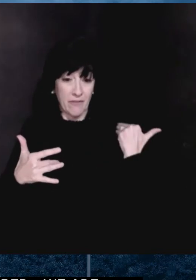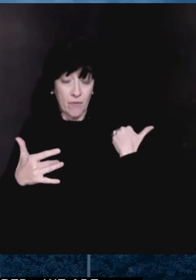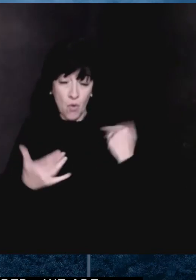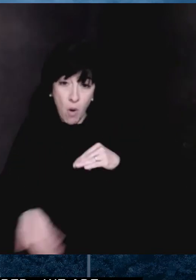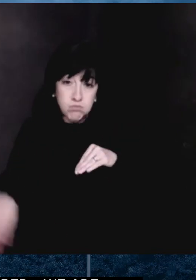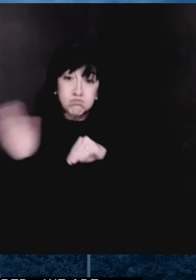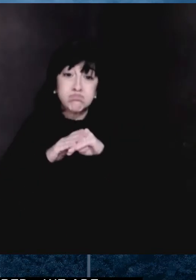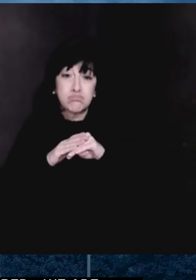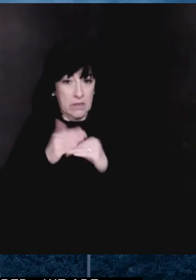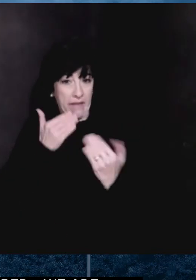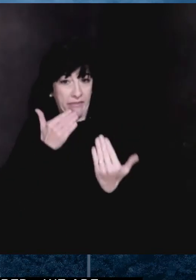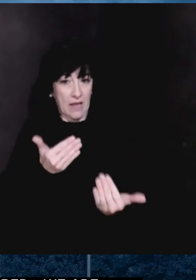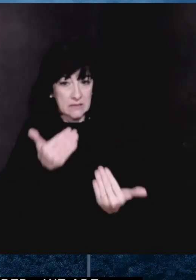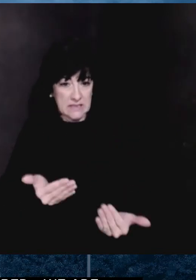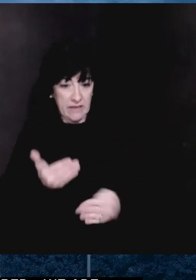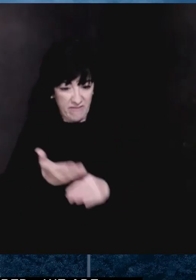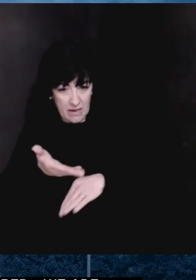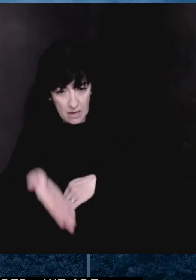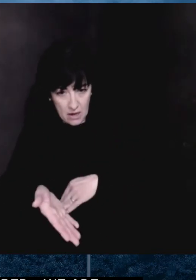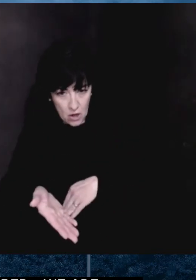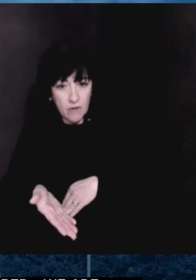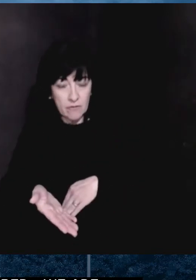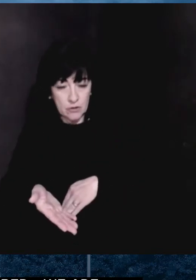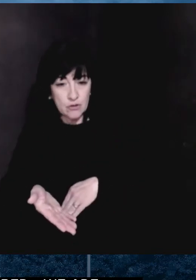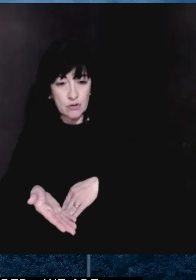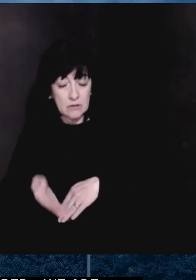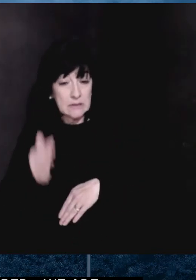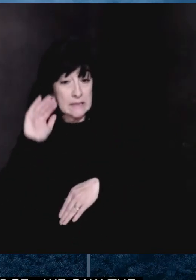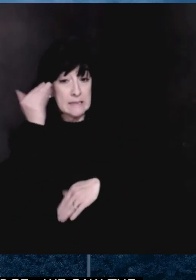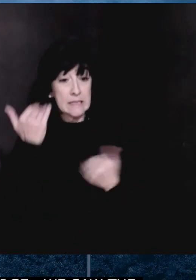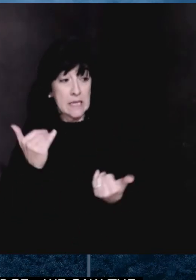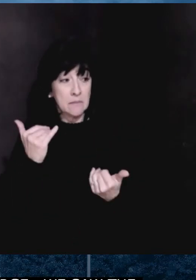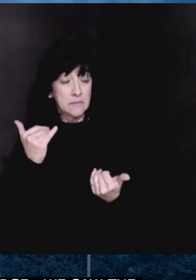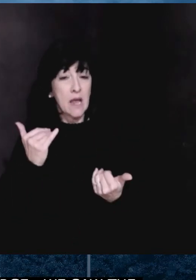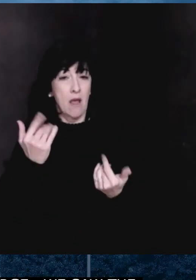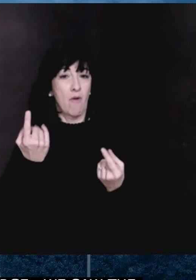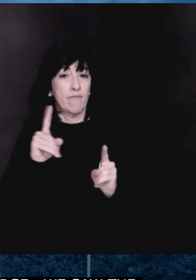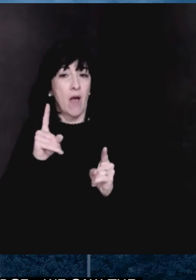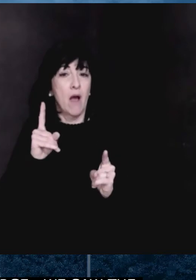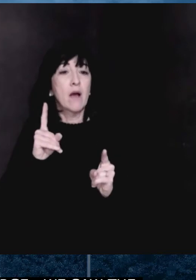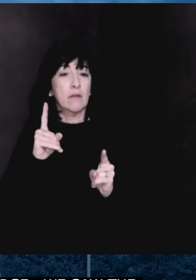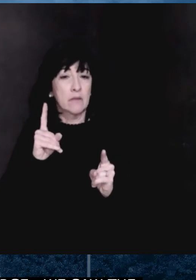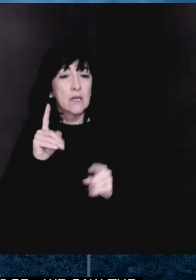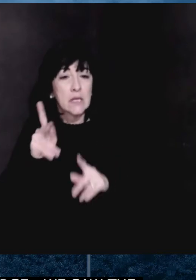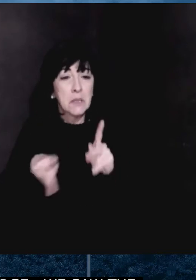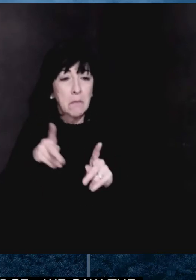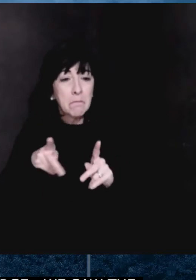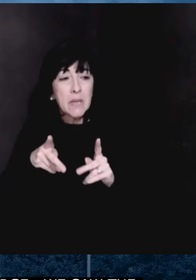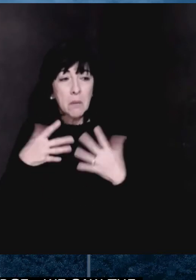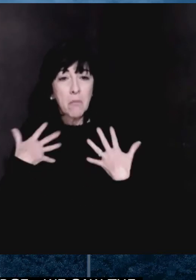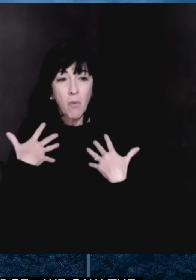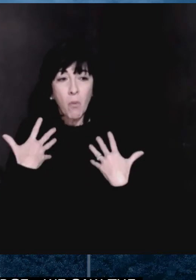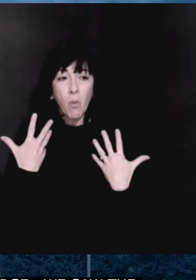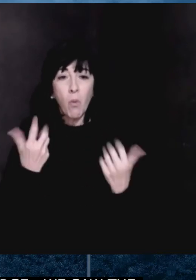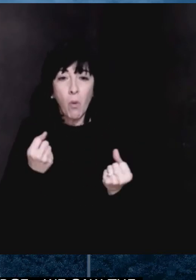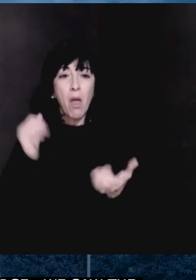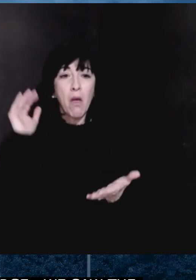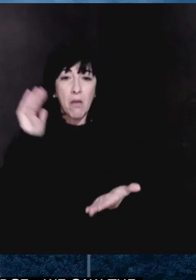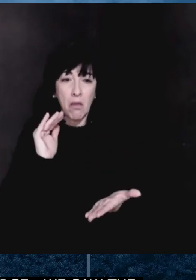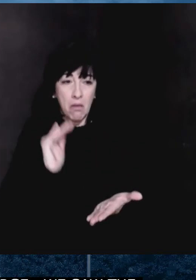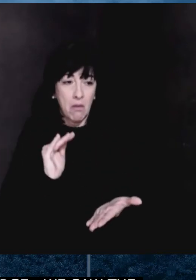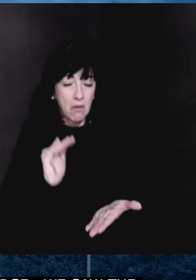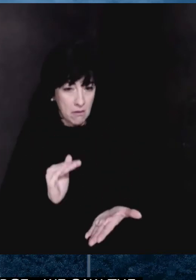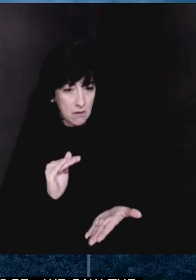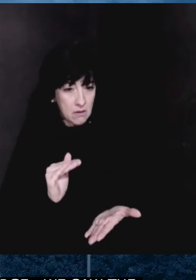of Thanksgiving. It appears to be flattening out at the moment, hopefully heading in the opposite direction. What